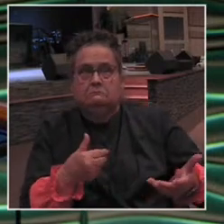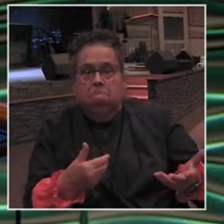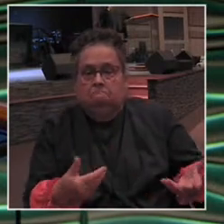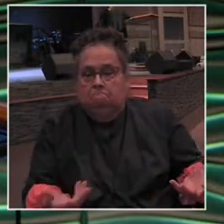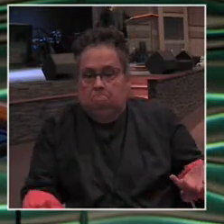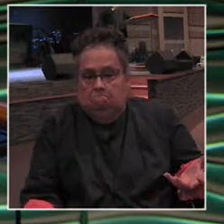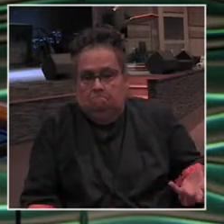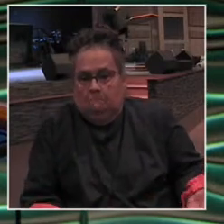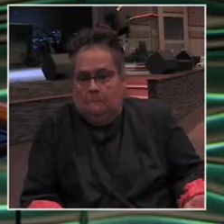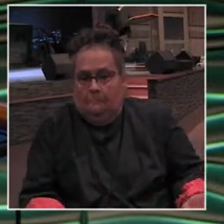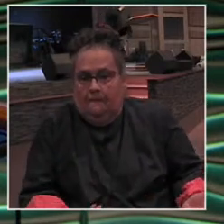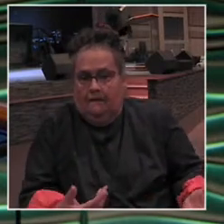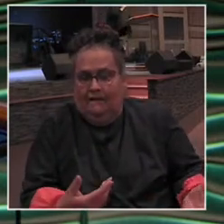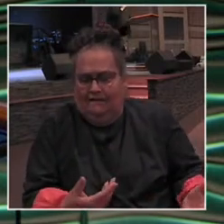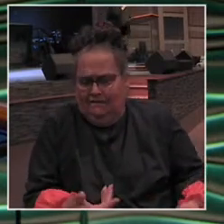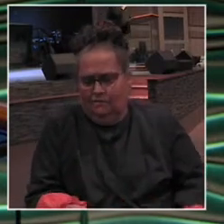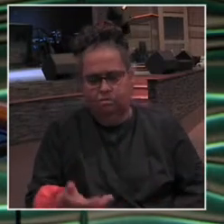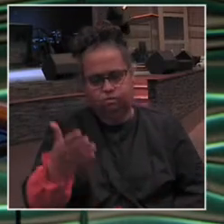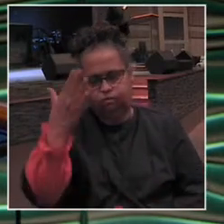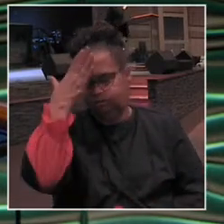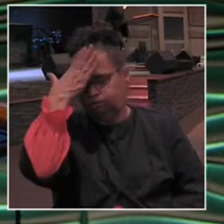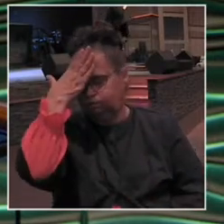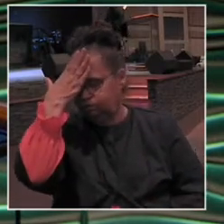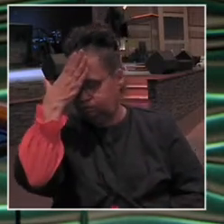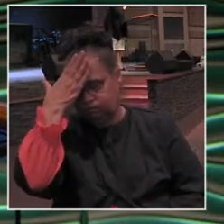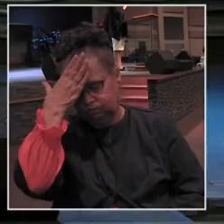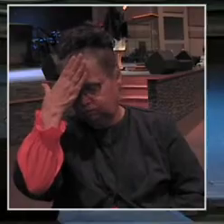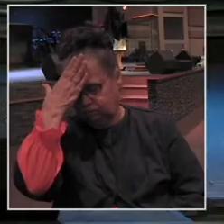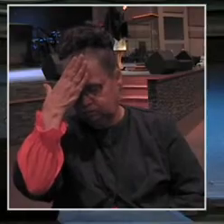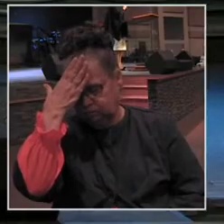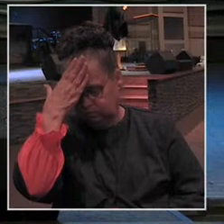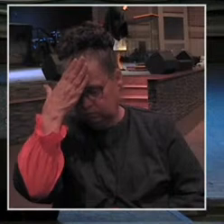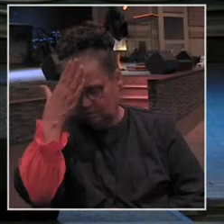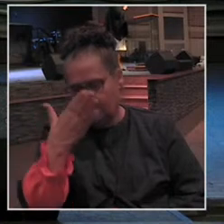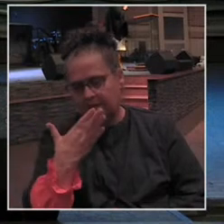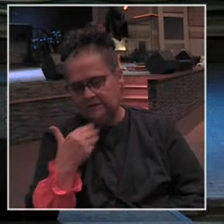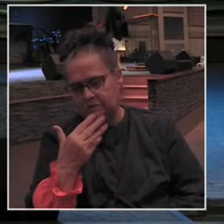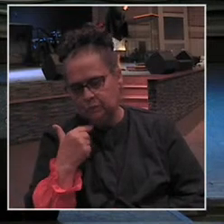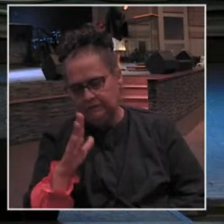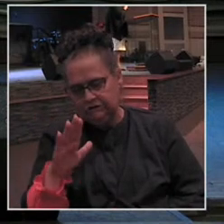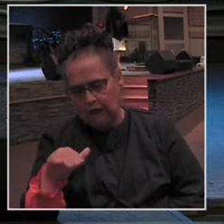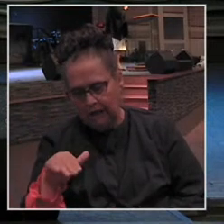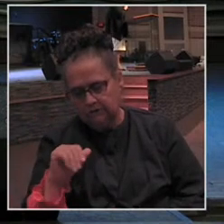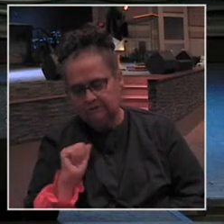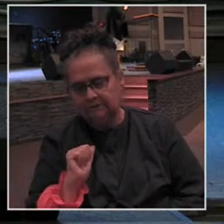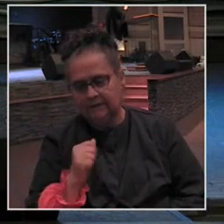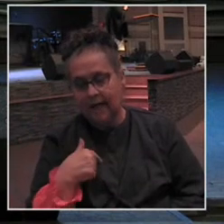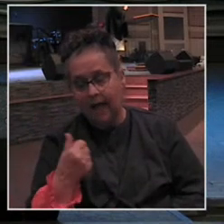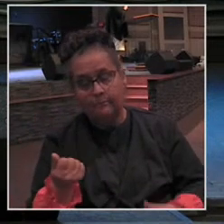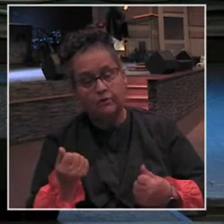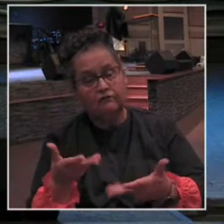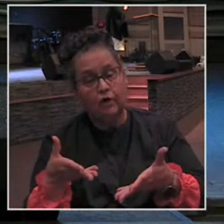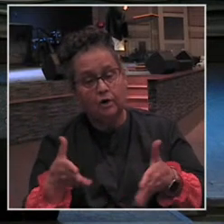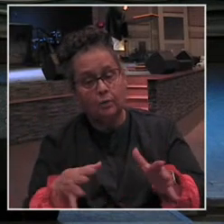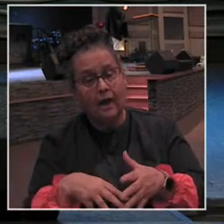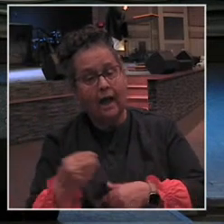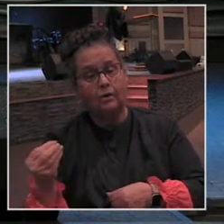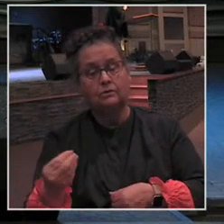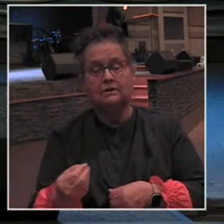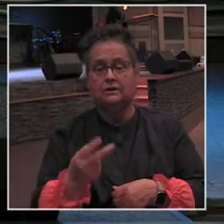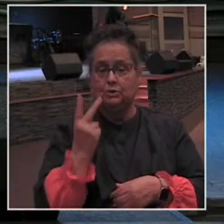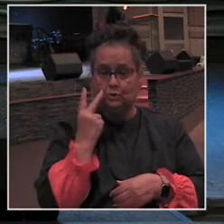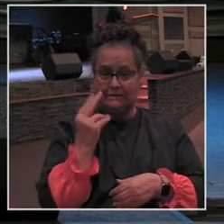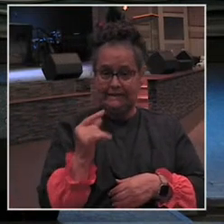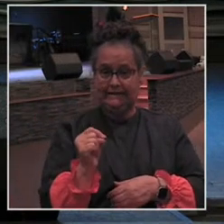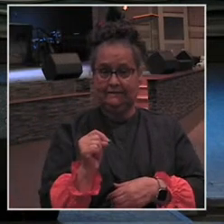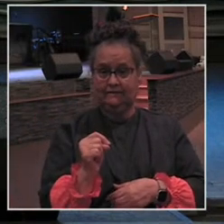knowing, and say, oh dear, my sweet child, I've provided a way out for you. Don't you